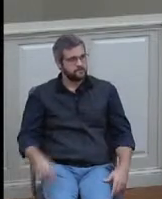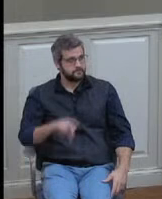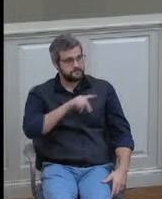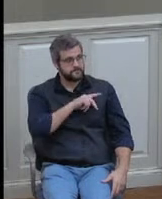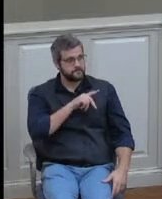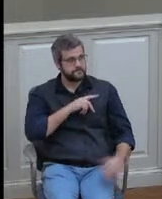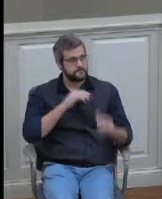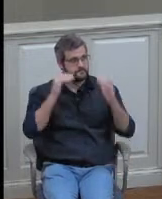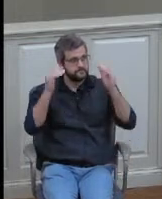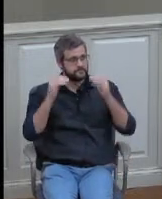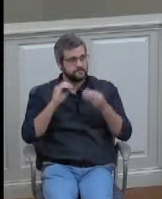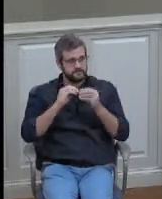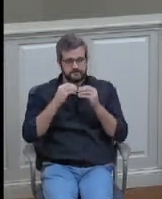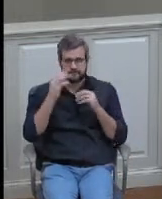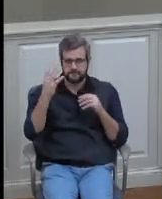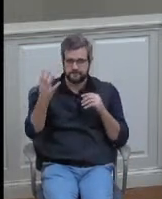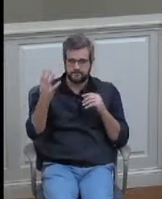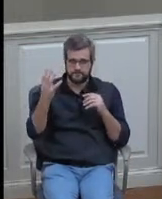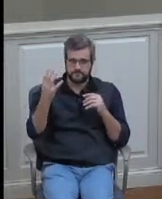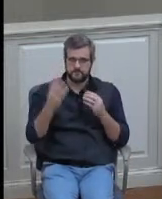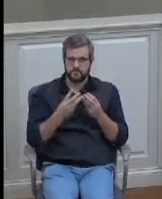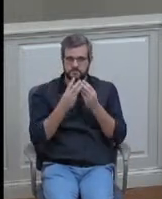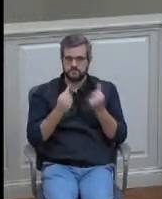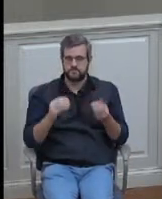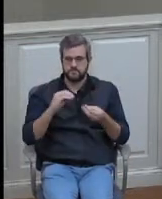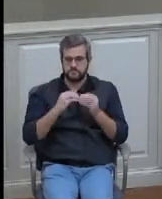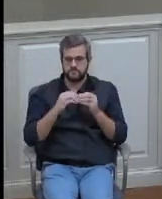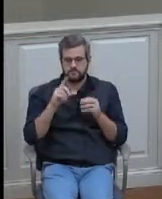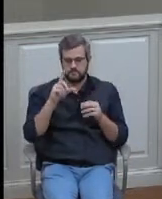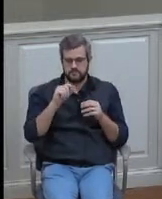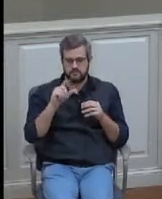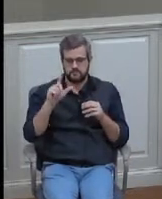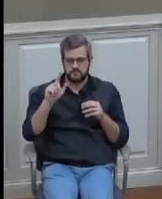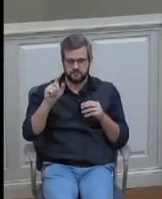Item 4 is resolution number